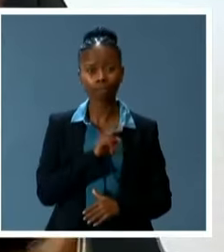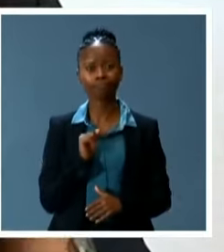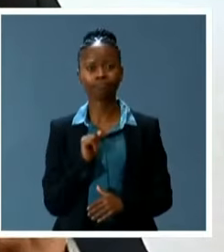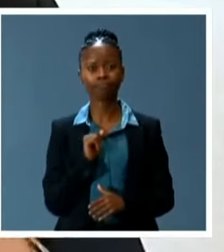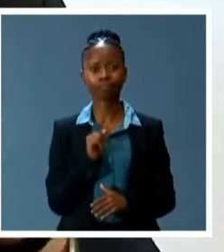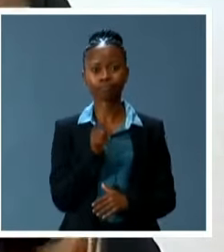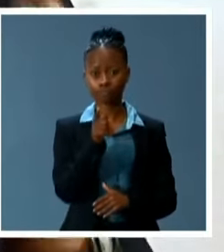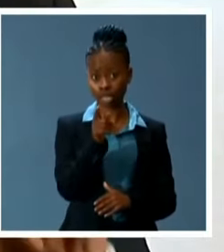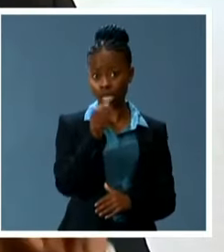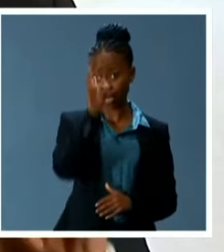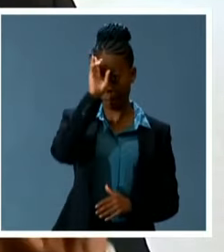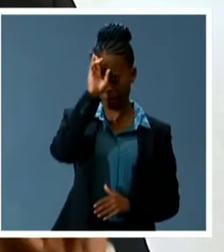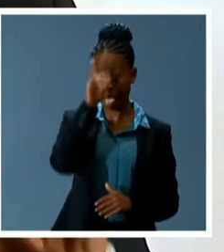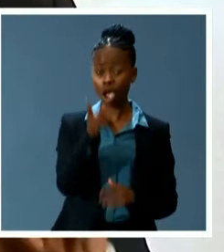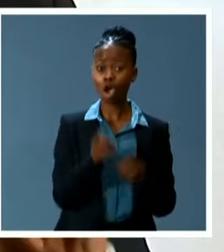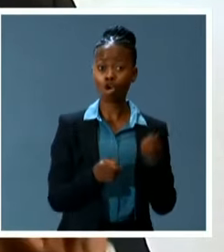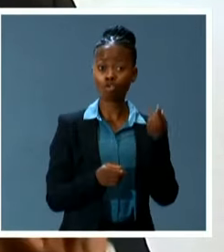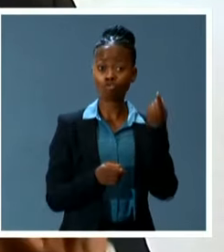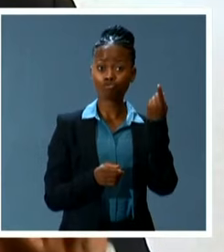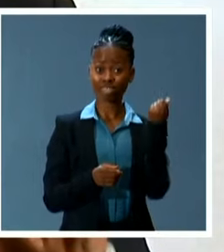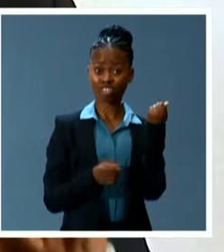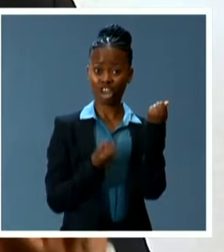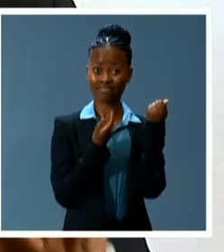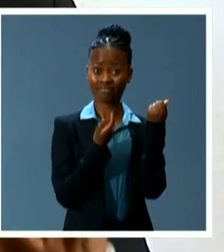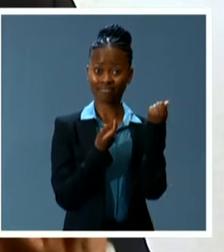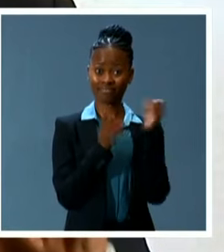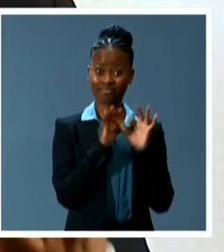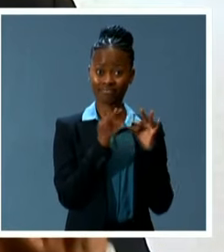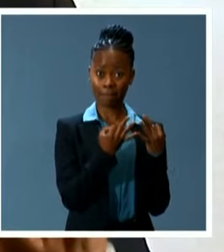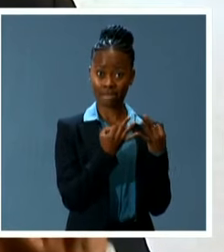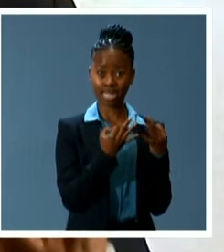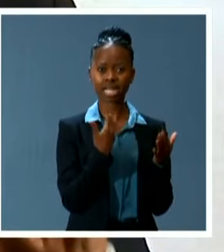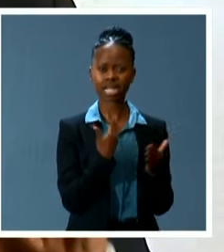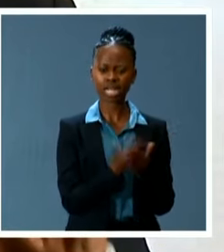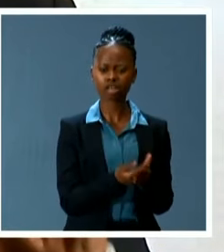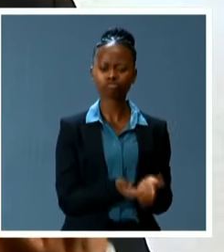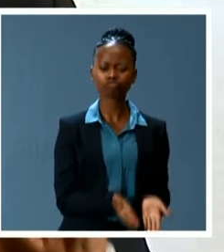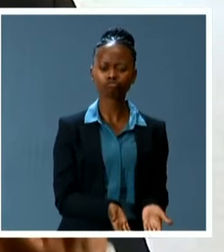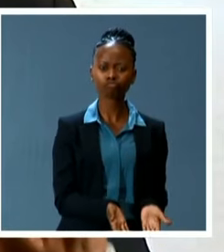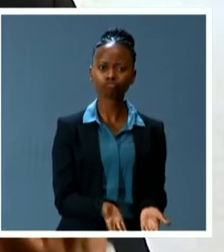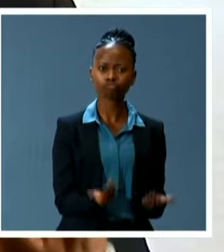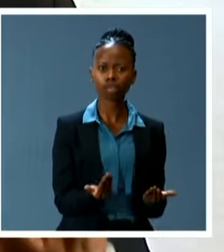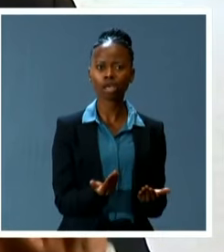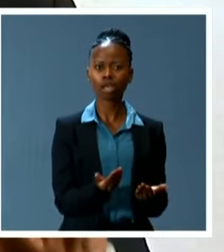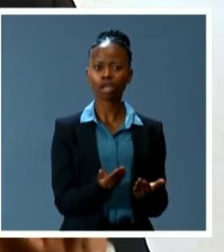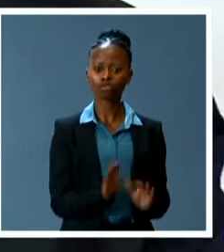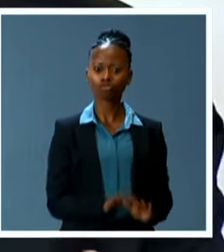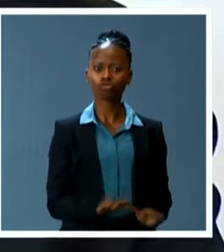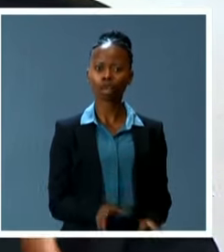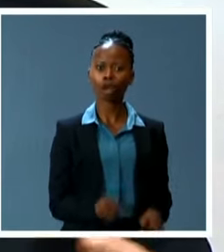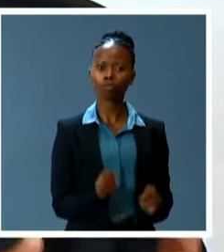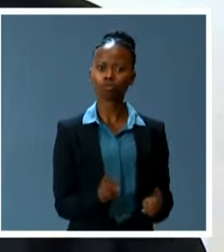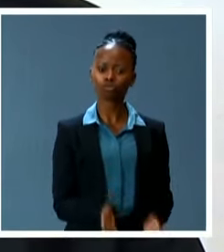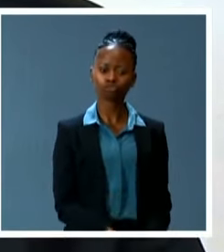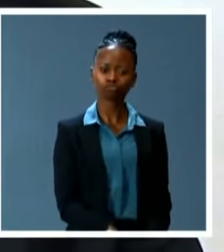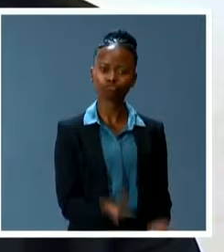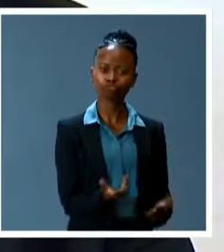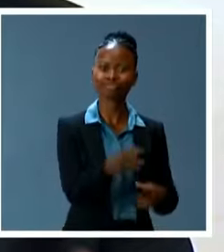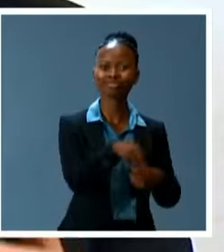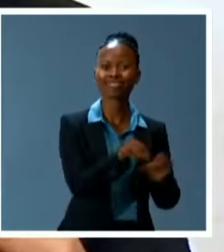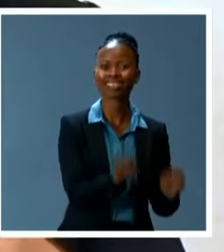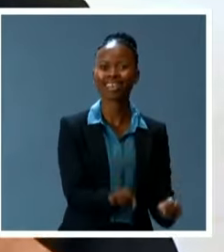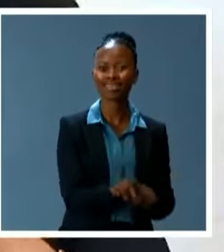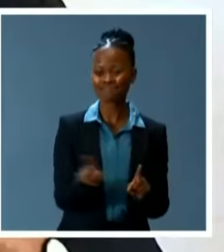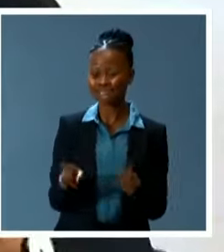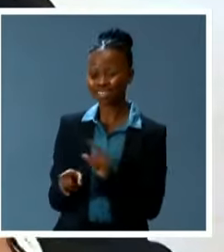Because in general, rich families have the capacity to provide to their small children opportunities that poor families are not in the condition to do